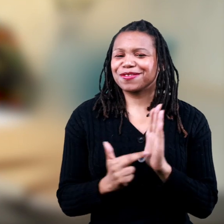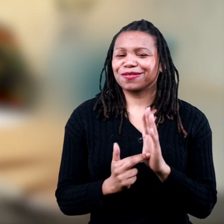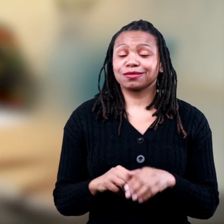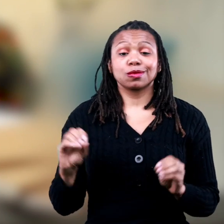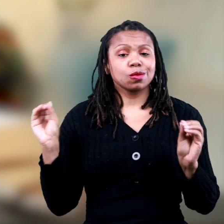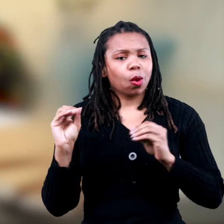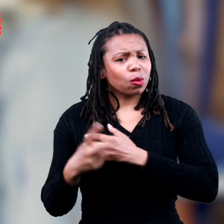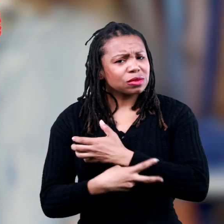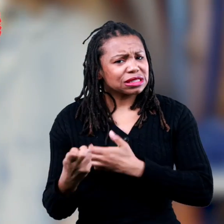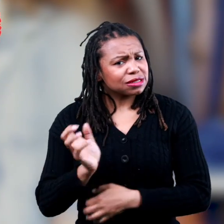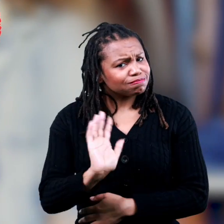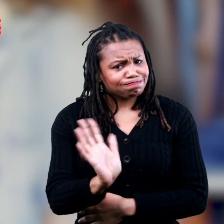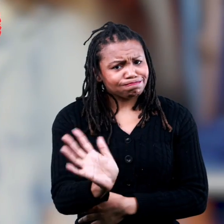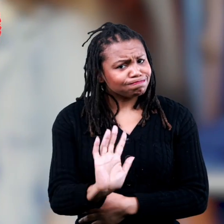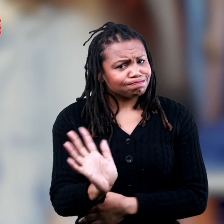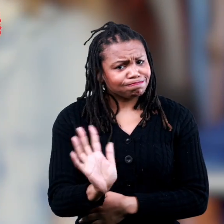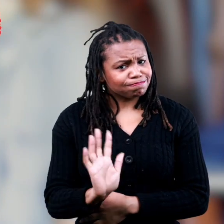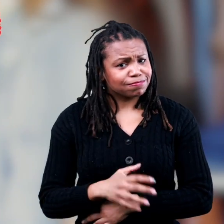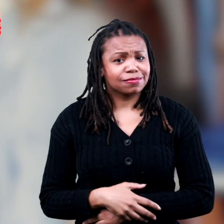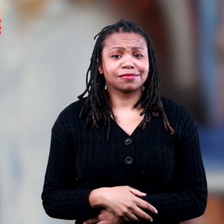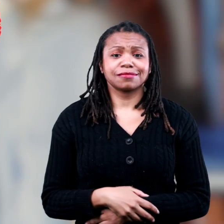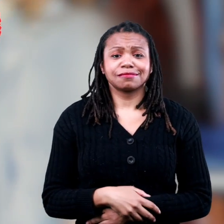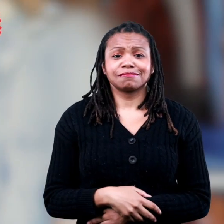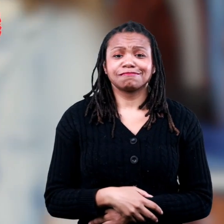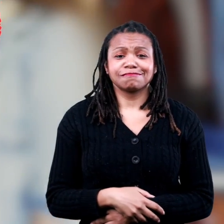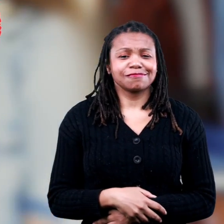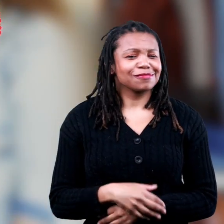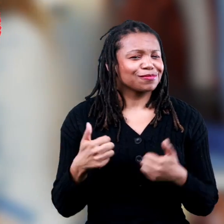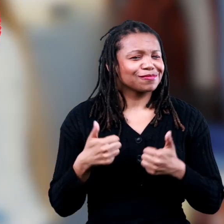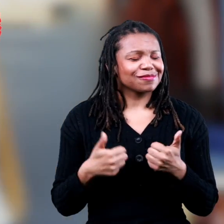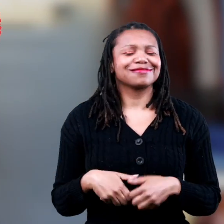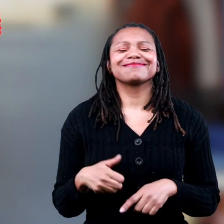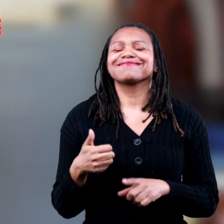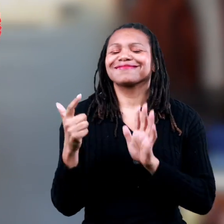Rule. No stealing.